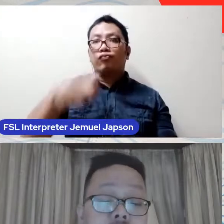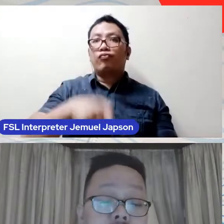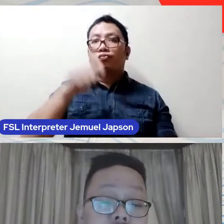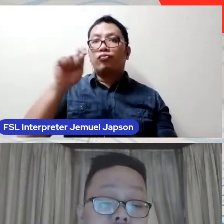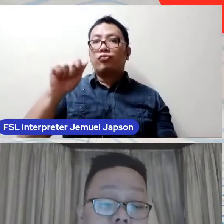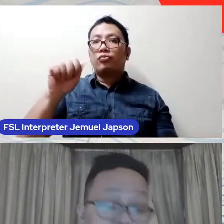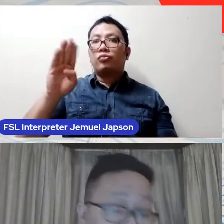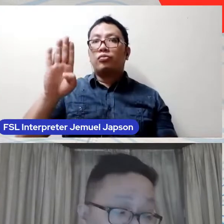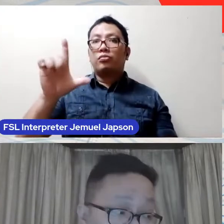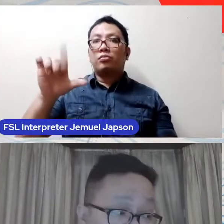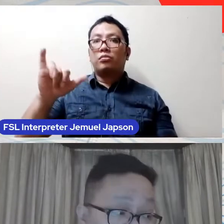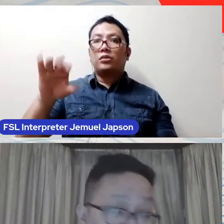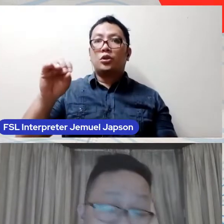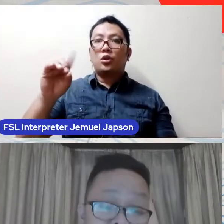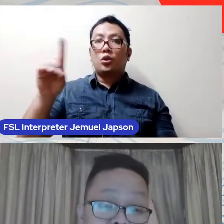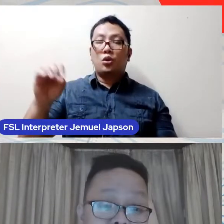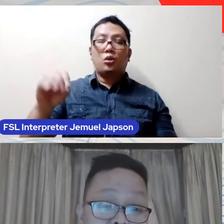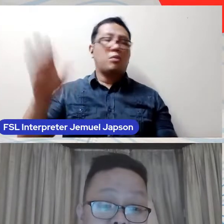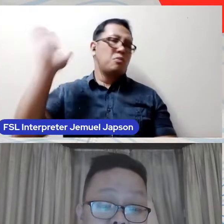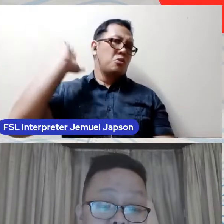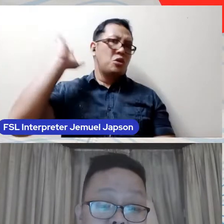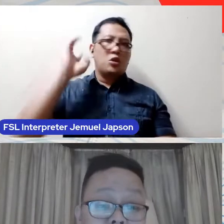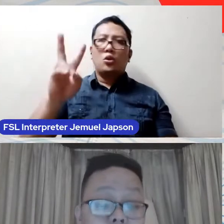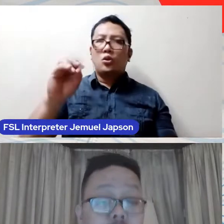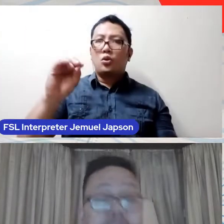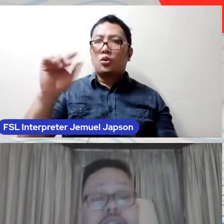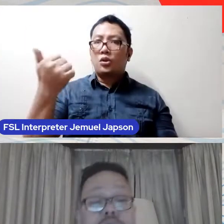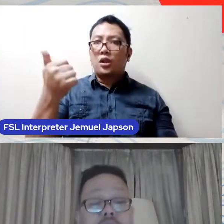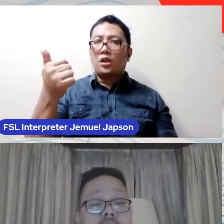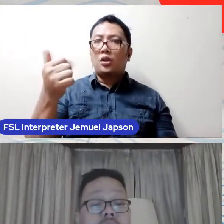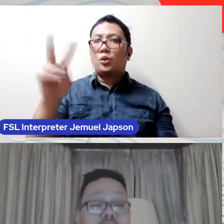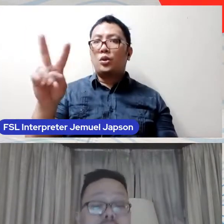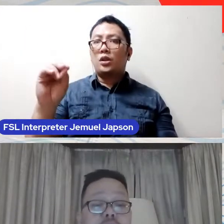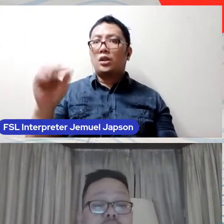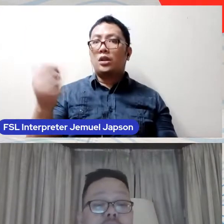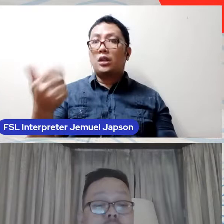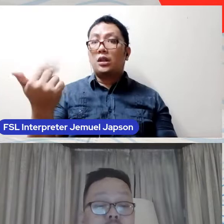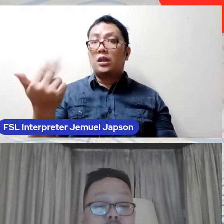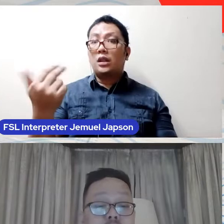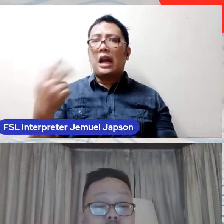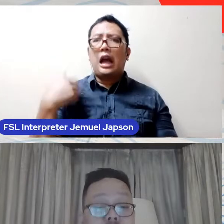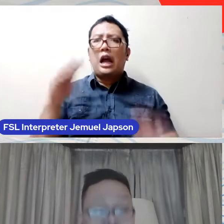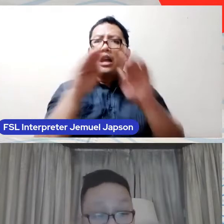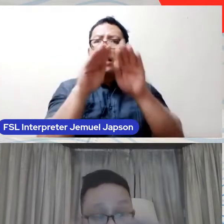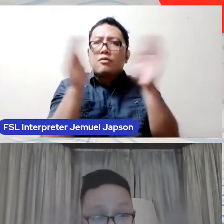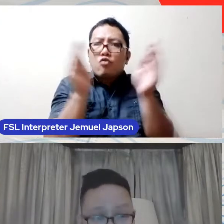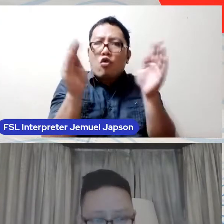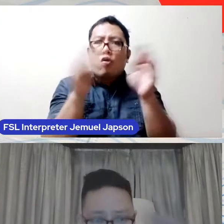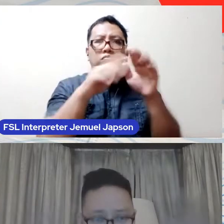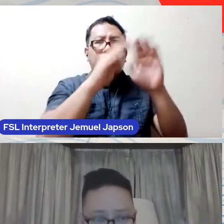in the early days, mga around 2010, 2013, we actually had a small tambiolo,